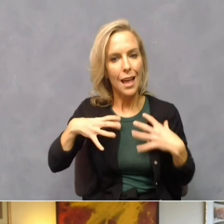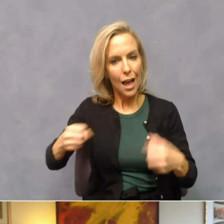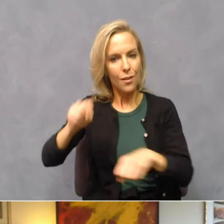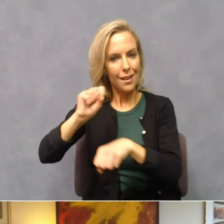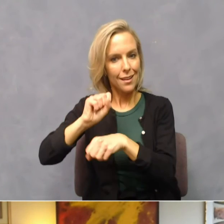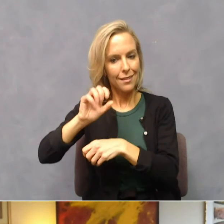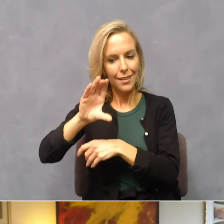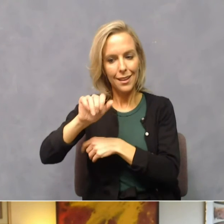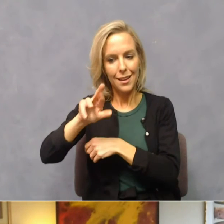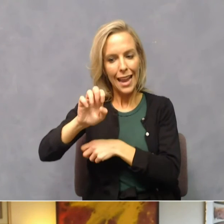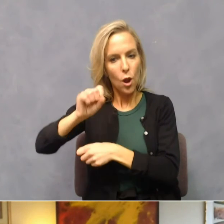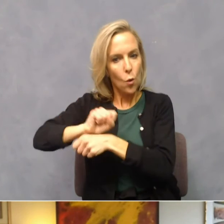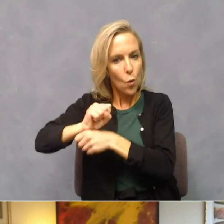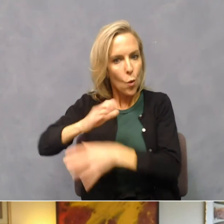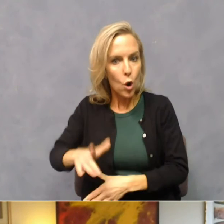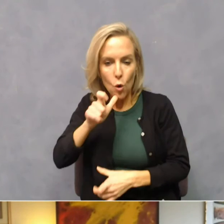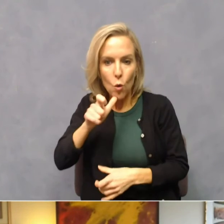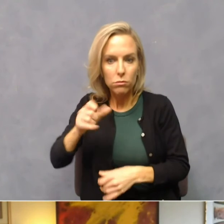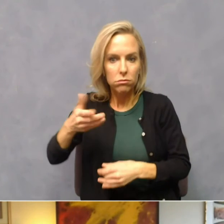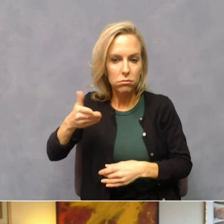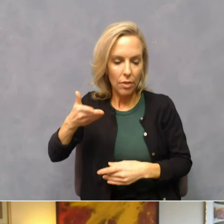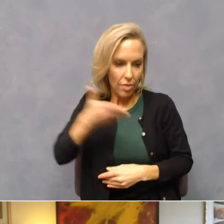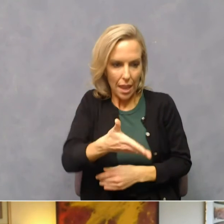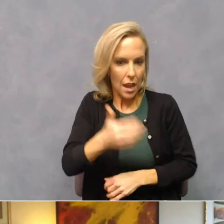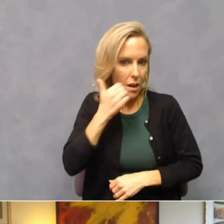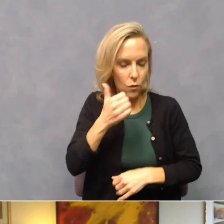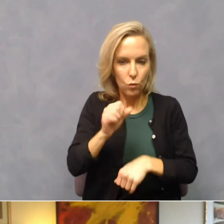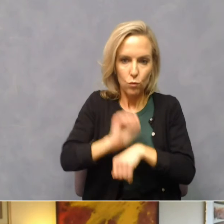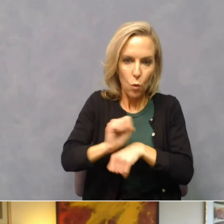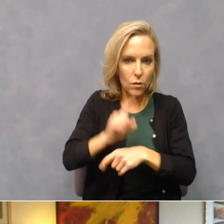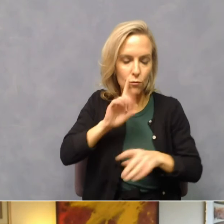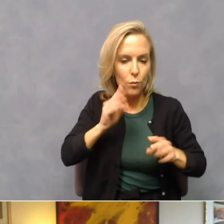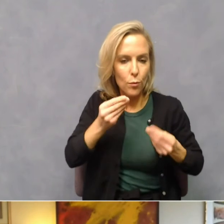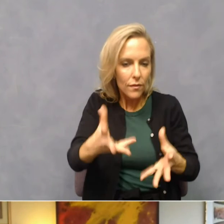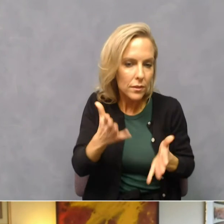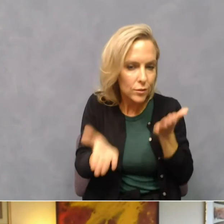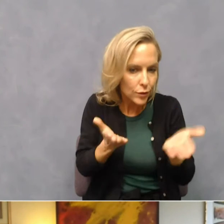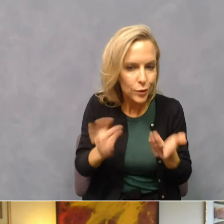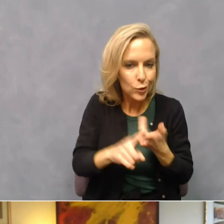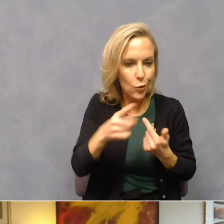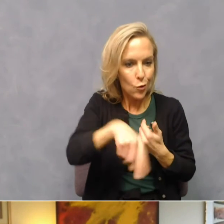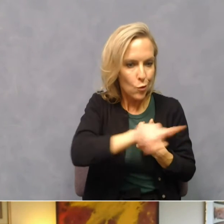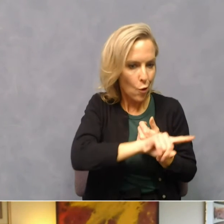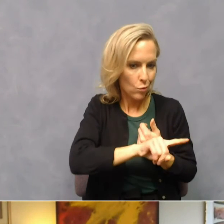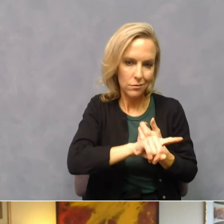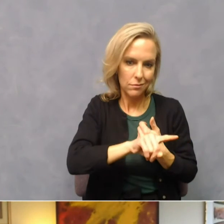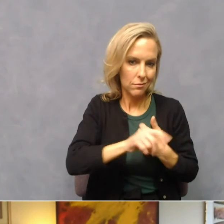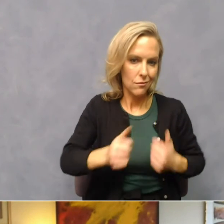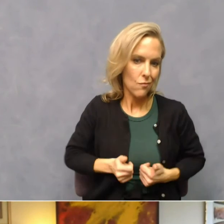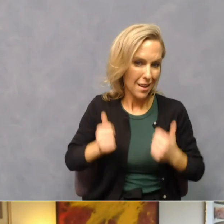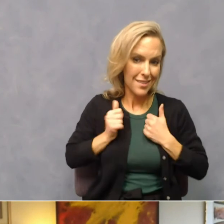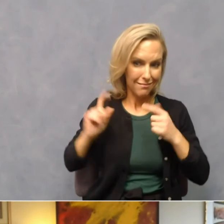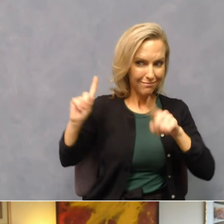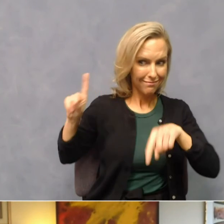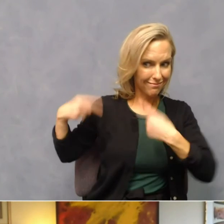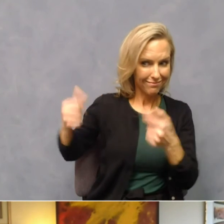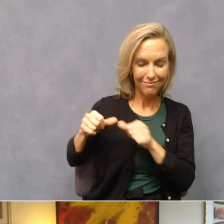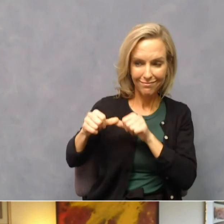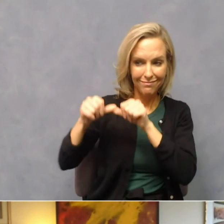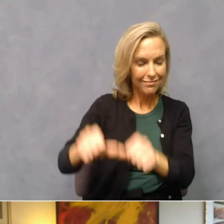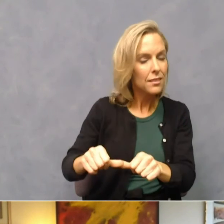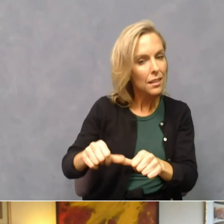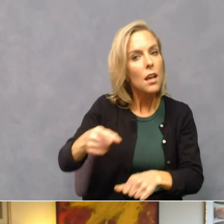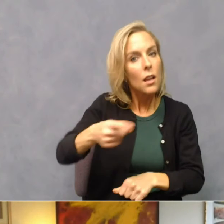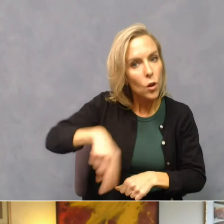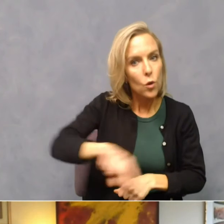helped and provided services and support to those residents all along. This is a way that we are